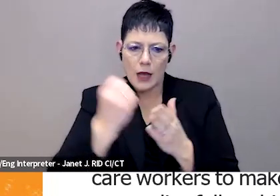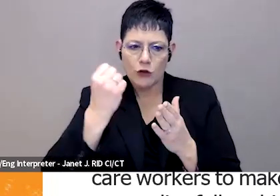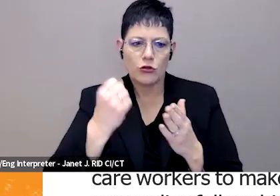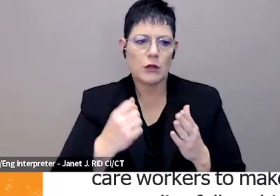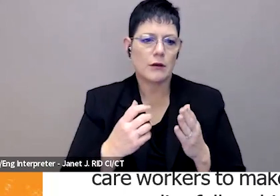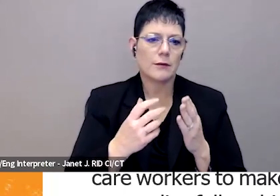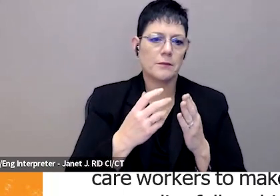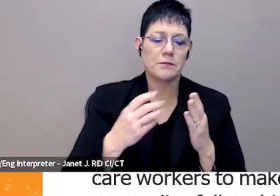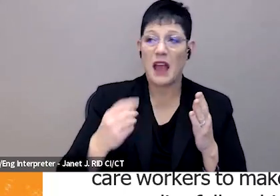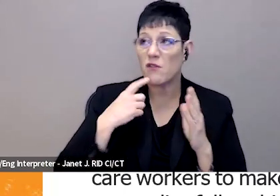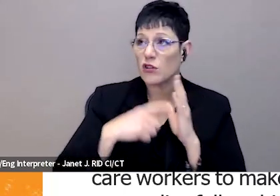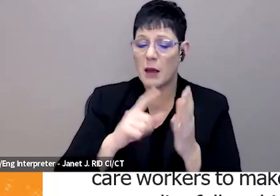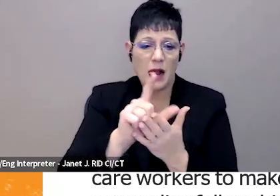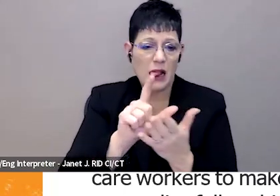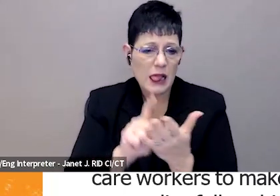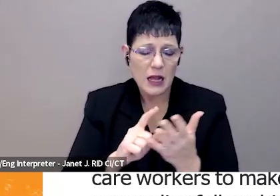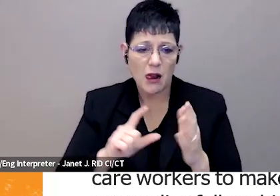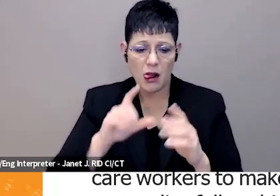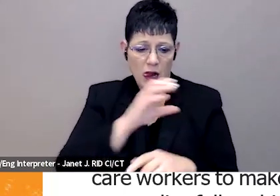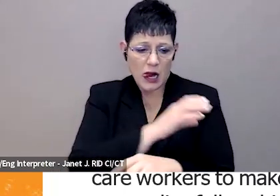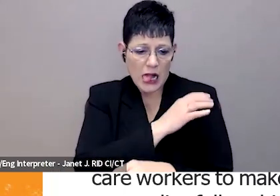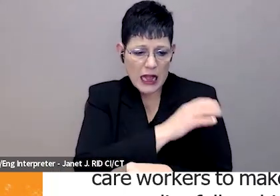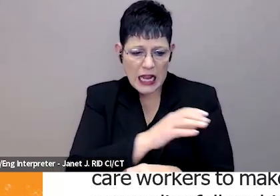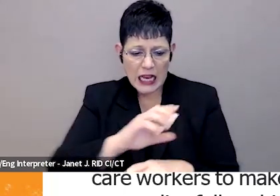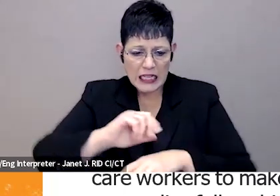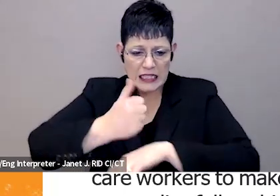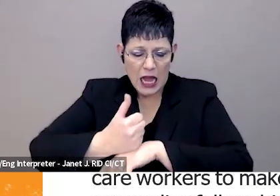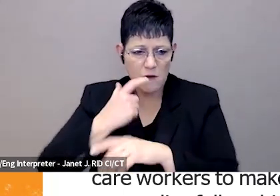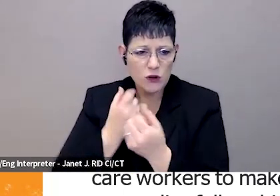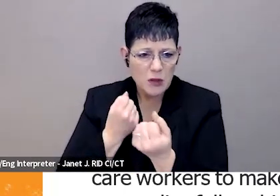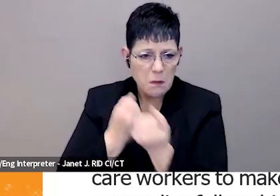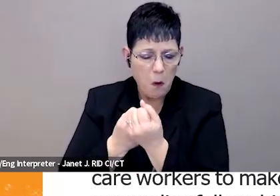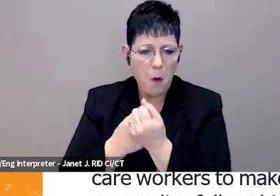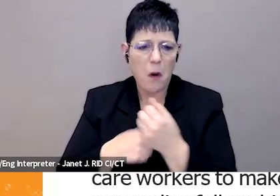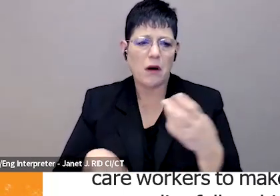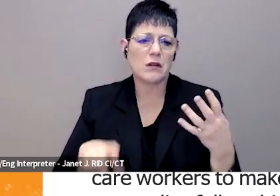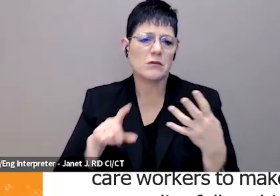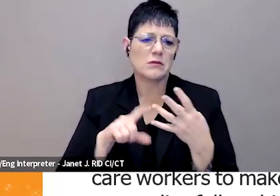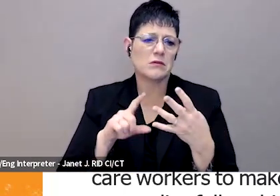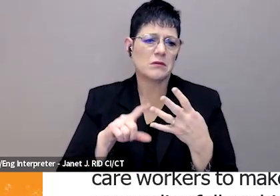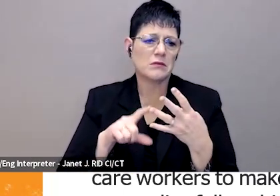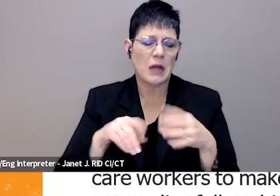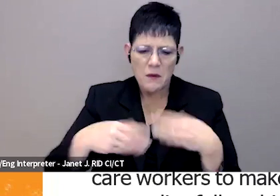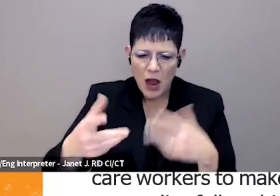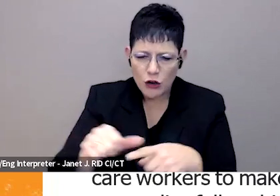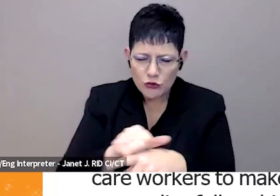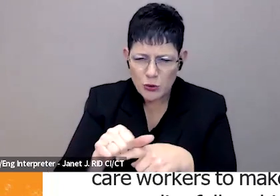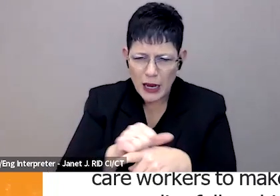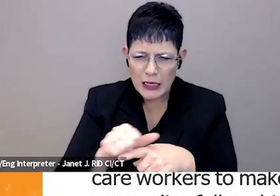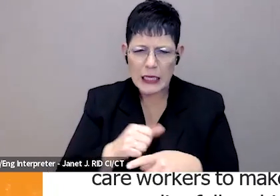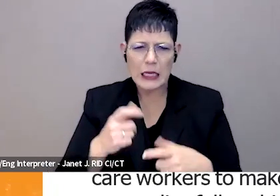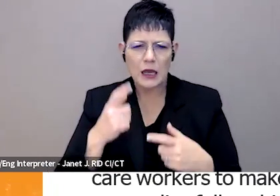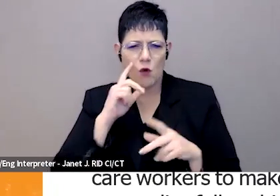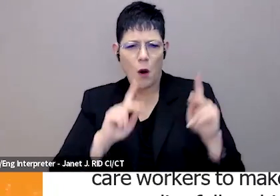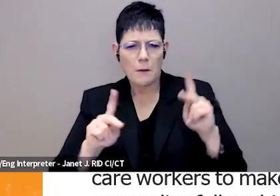legal clinic to support our workers, you know, get the skills and get the trainings and just access resources to